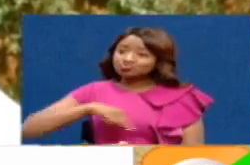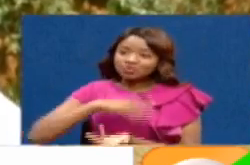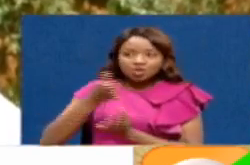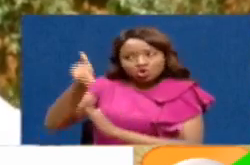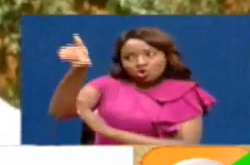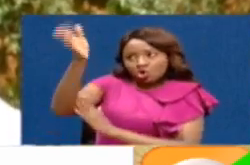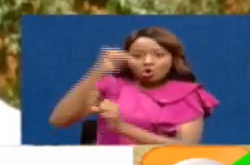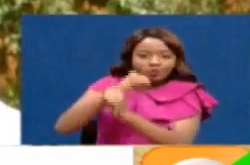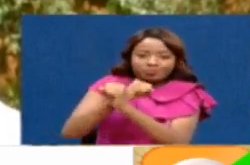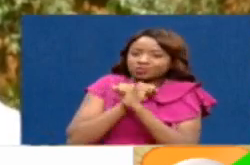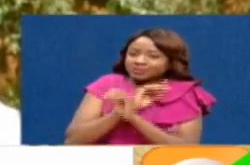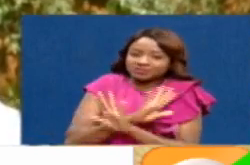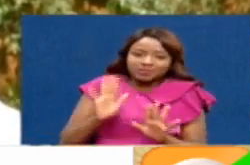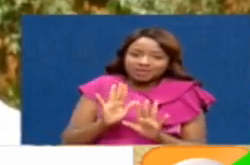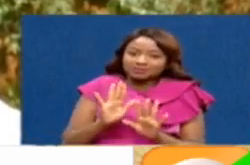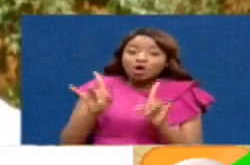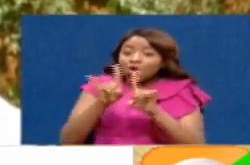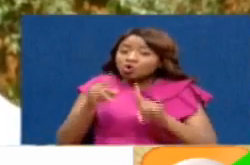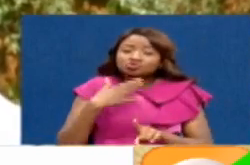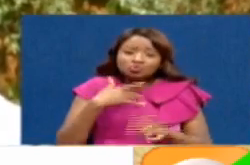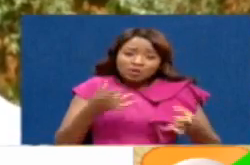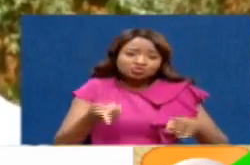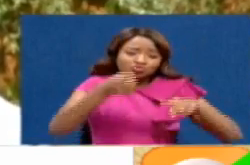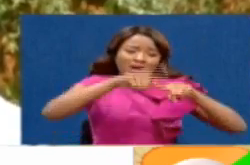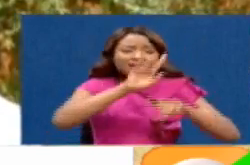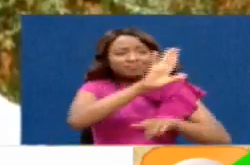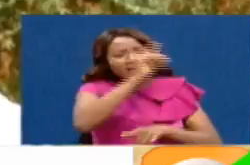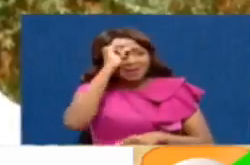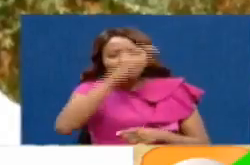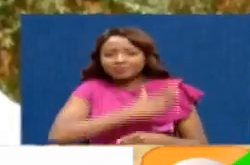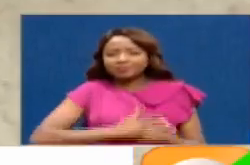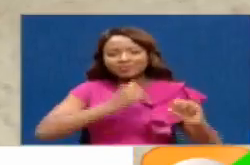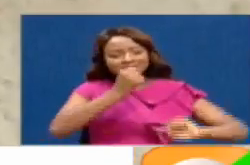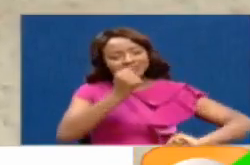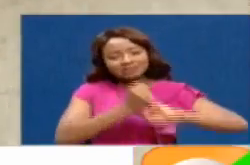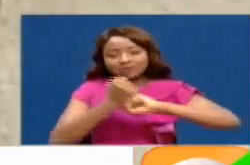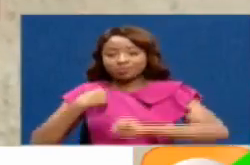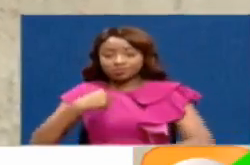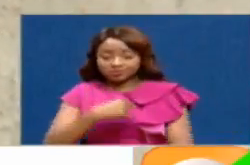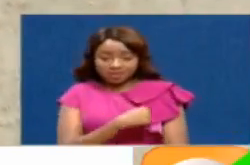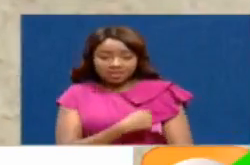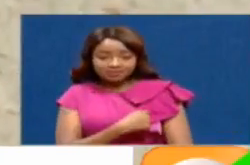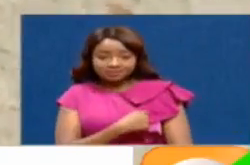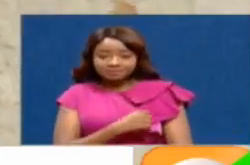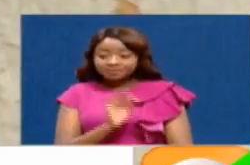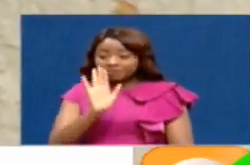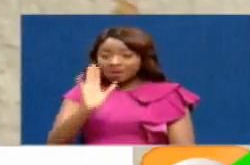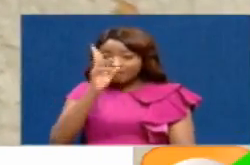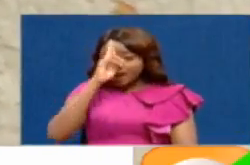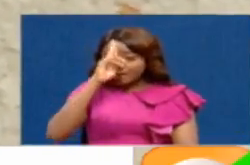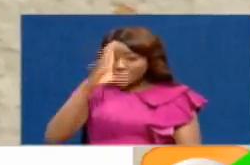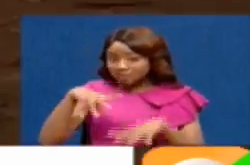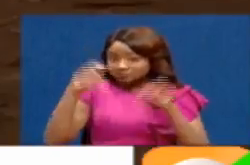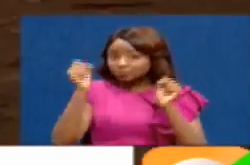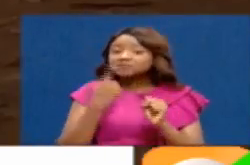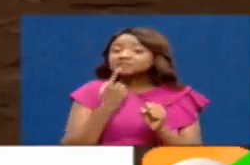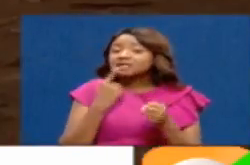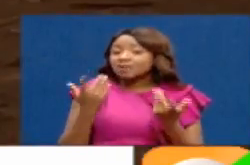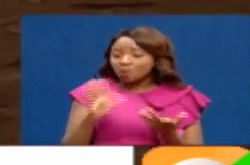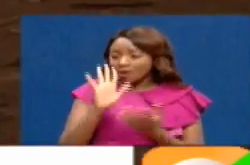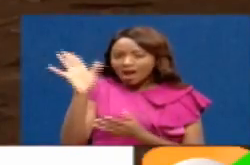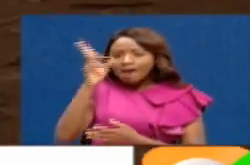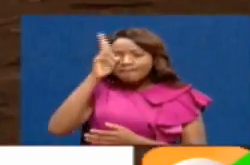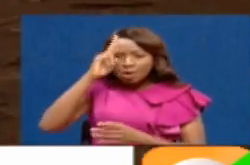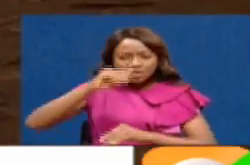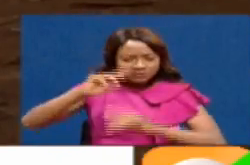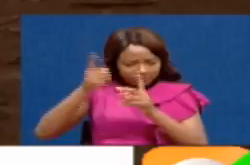neema. Kwa hivyo tunahitaji tu msaada kutoka kwa serikali yetu. Vihiga Deputy Police Commander Patrick Moibe says his officers